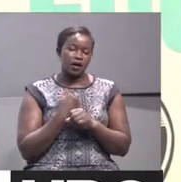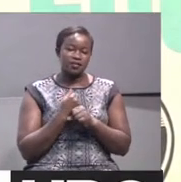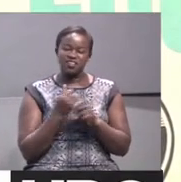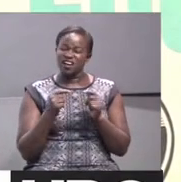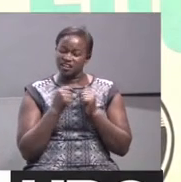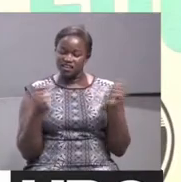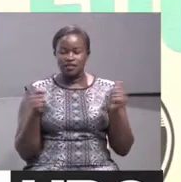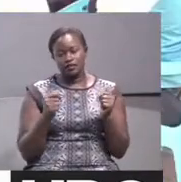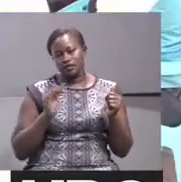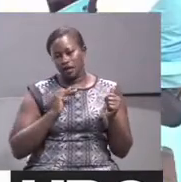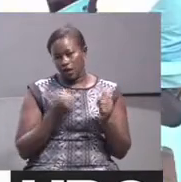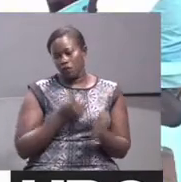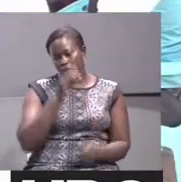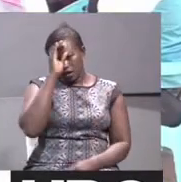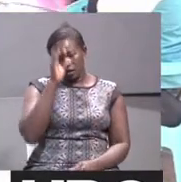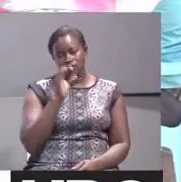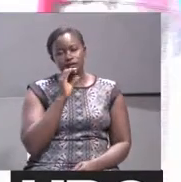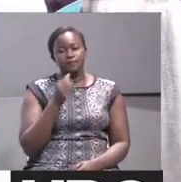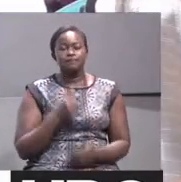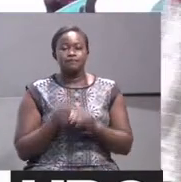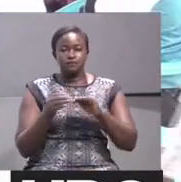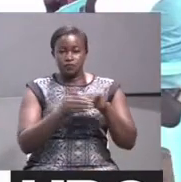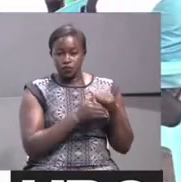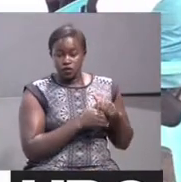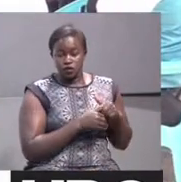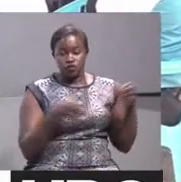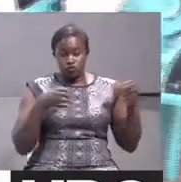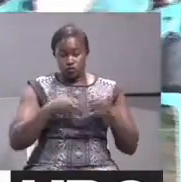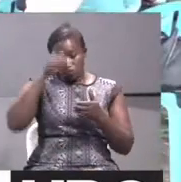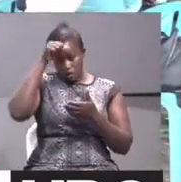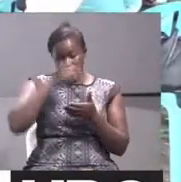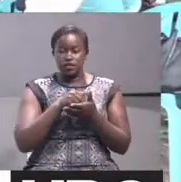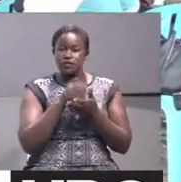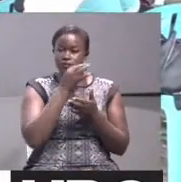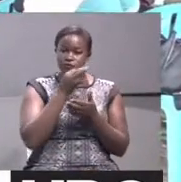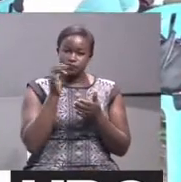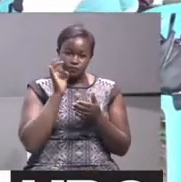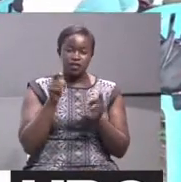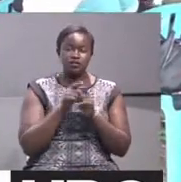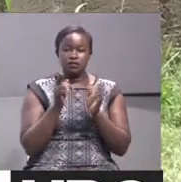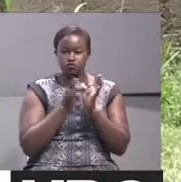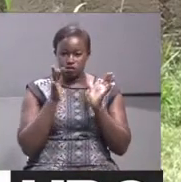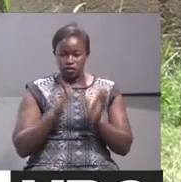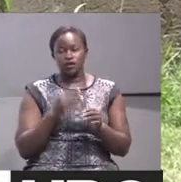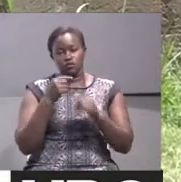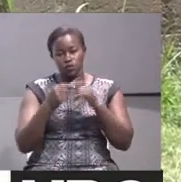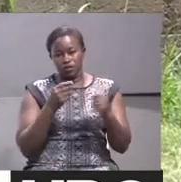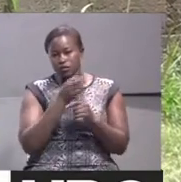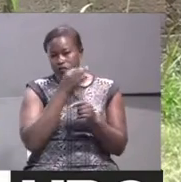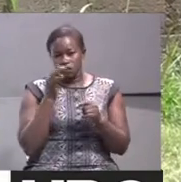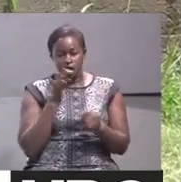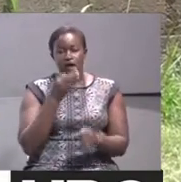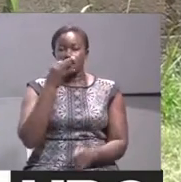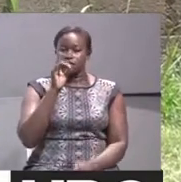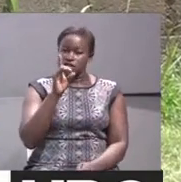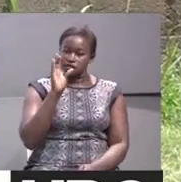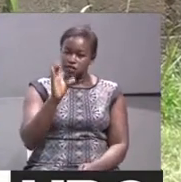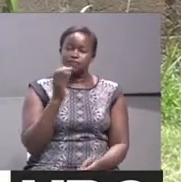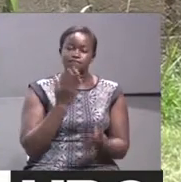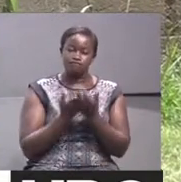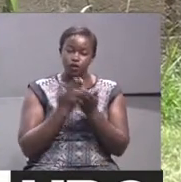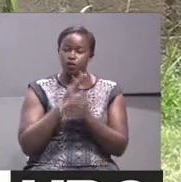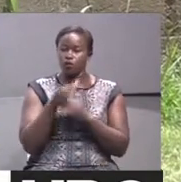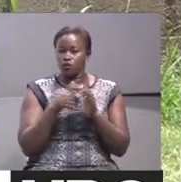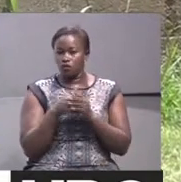our candidate. Meanwhile, as Muslims fast and Christians continue with Lent, FDC has asked all